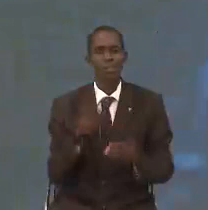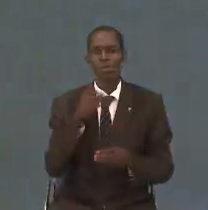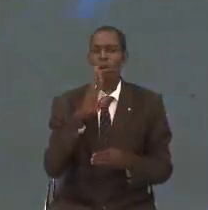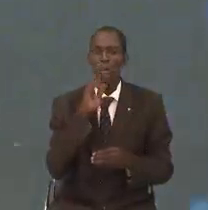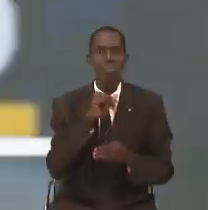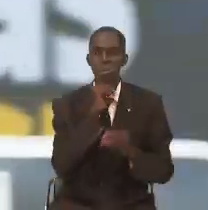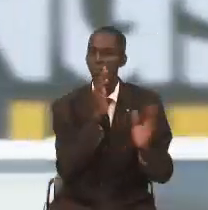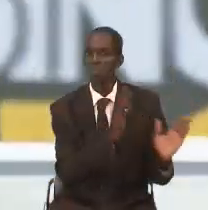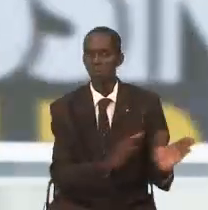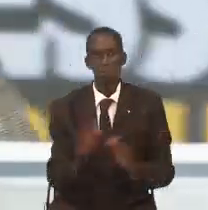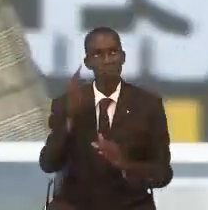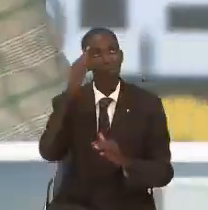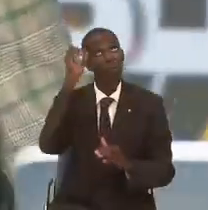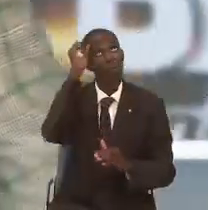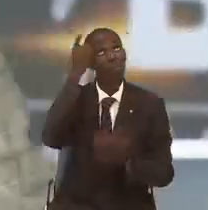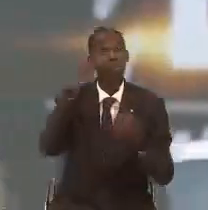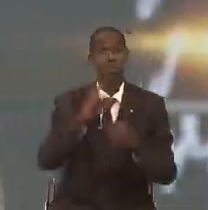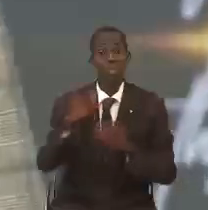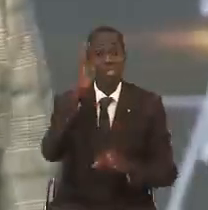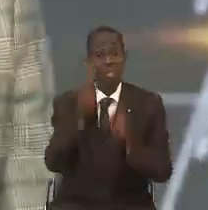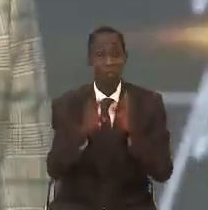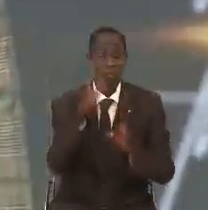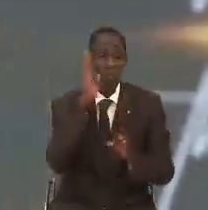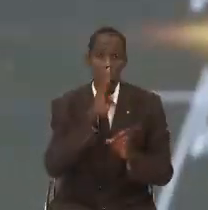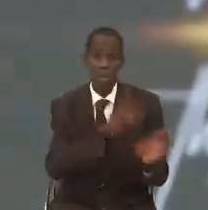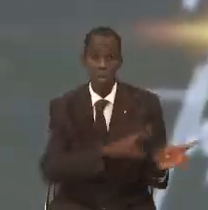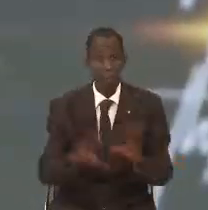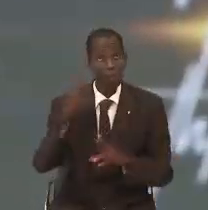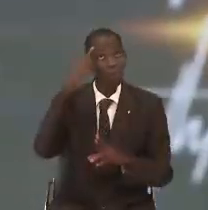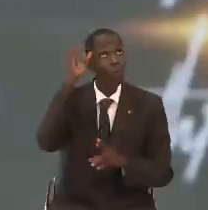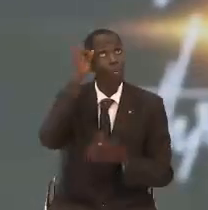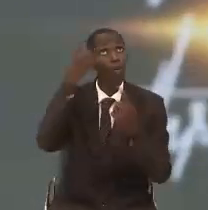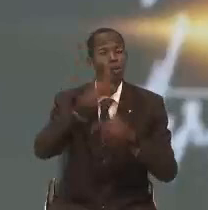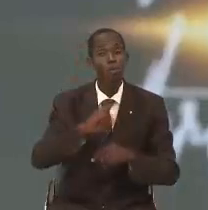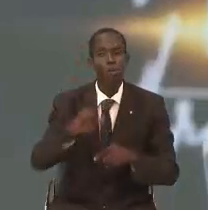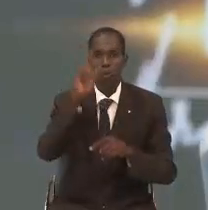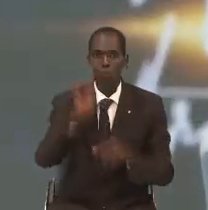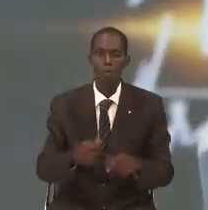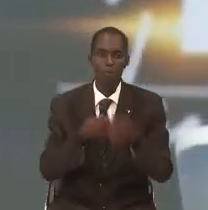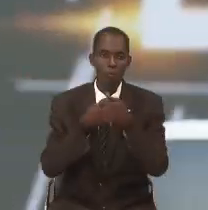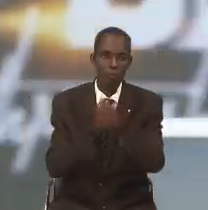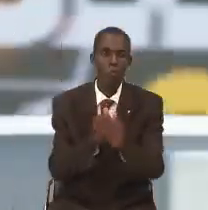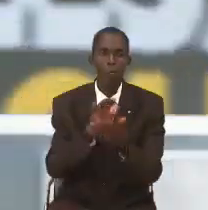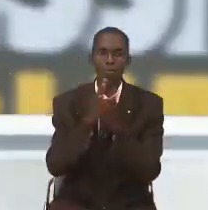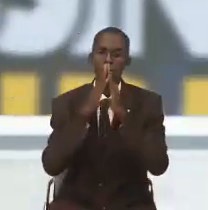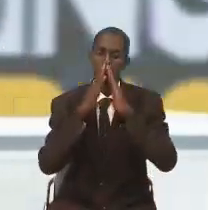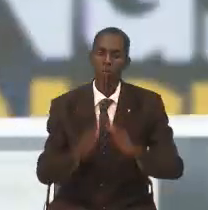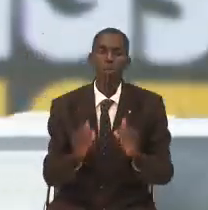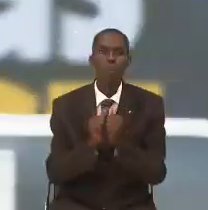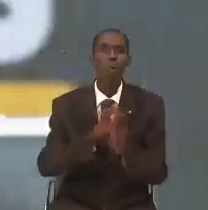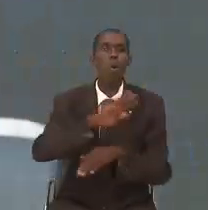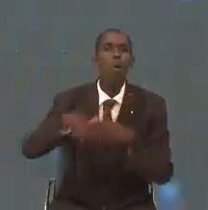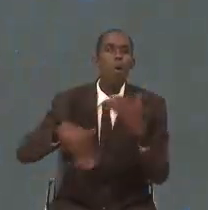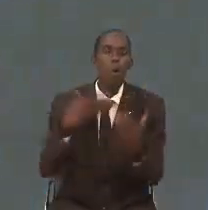Lord. If you're going to be ready for the coming of the Lord, follow peace with all men. Follow peace with